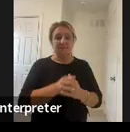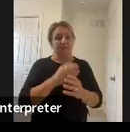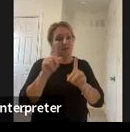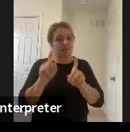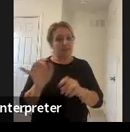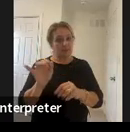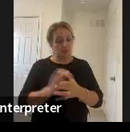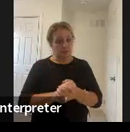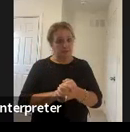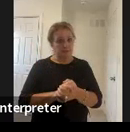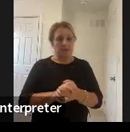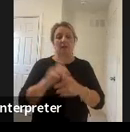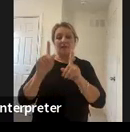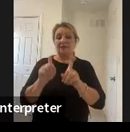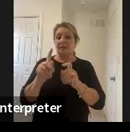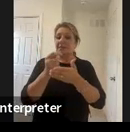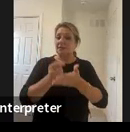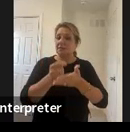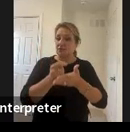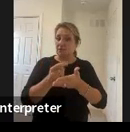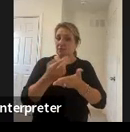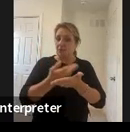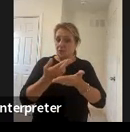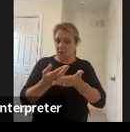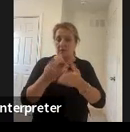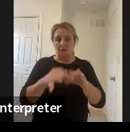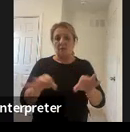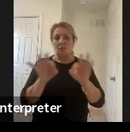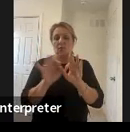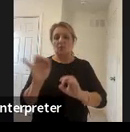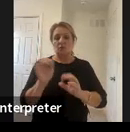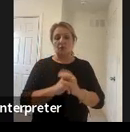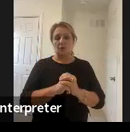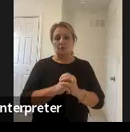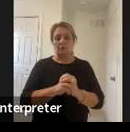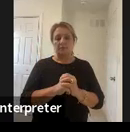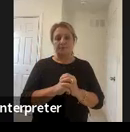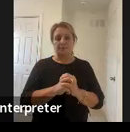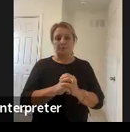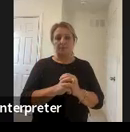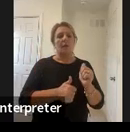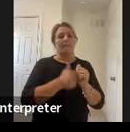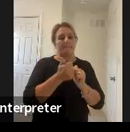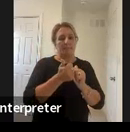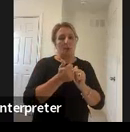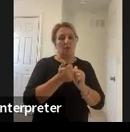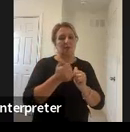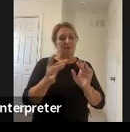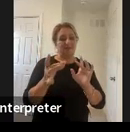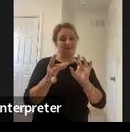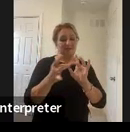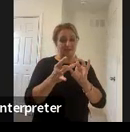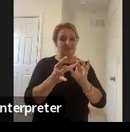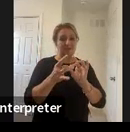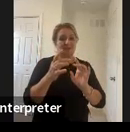connected to testing and treatment resources. The majority of people who are contracting monkeypox right